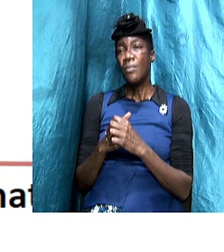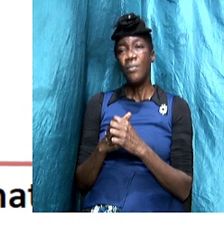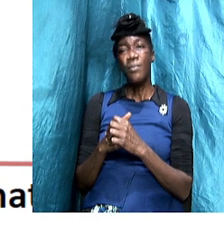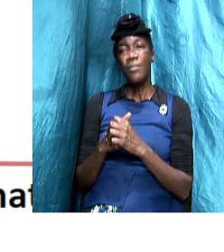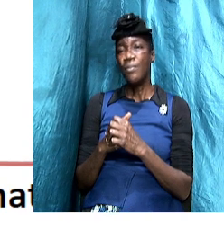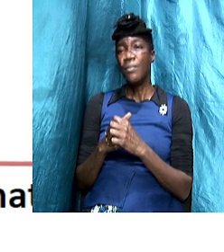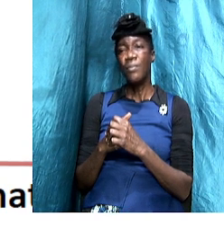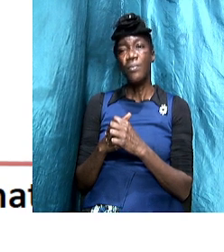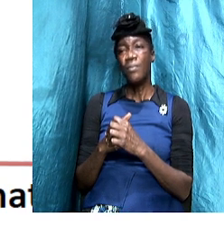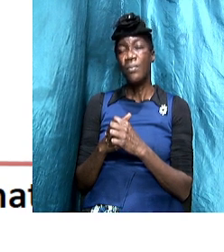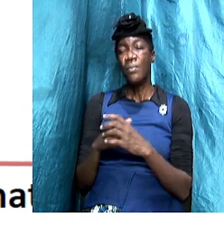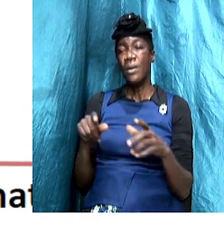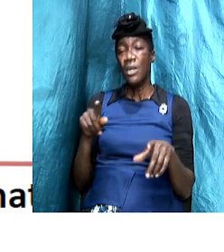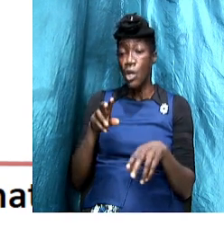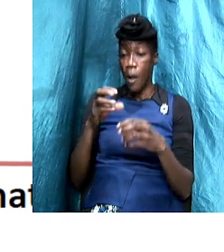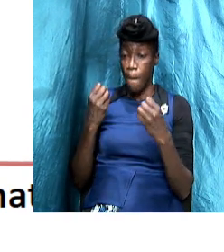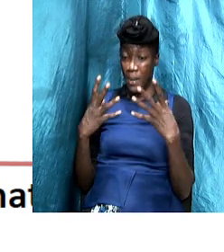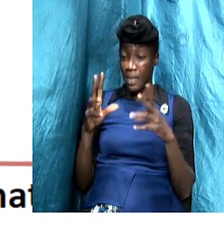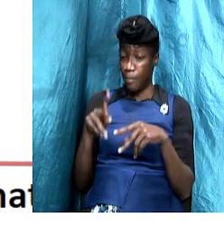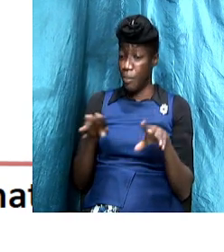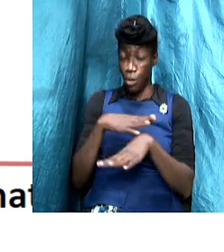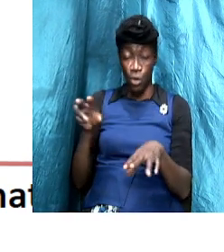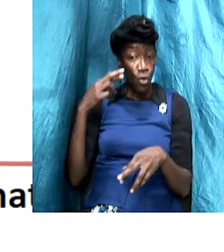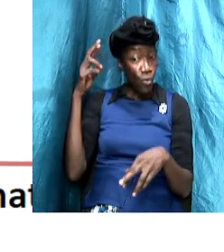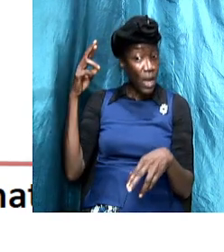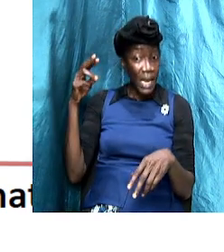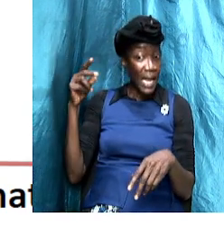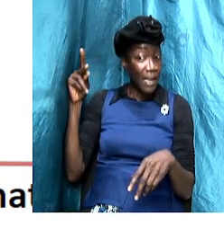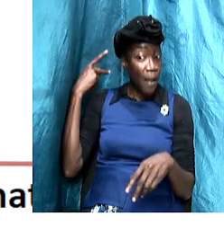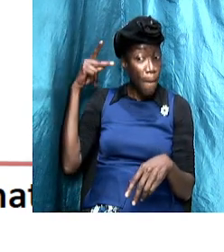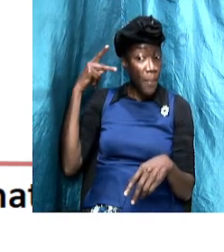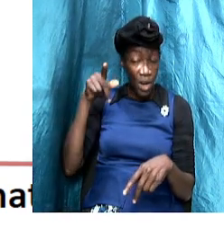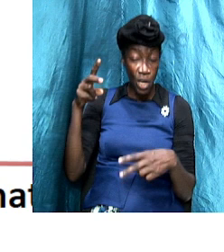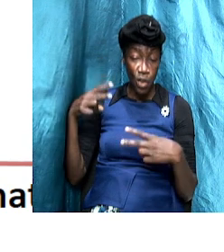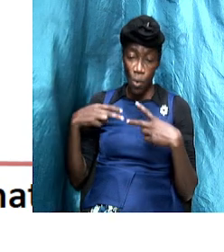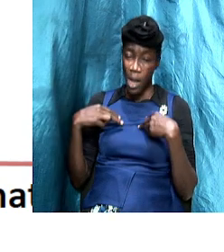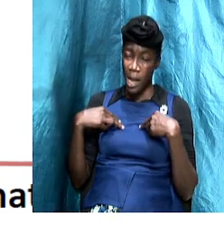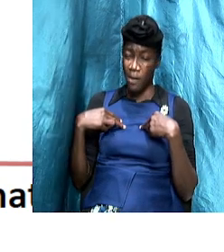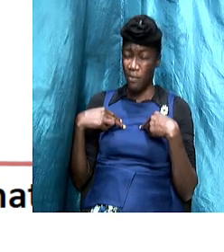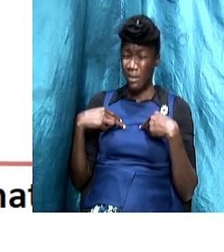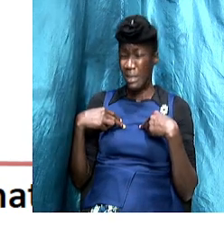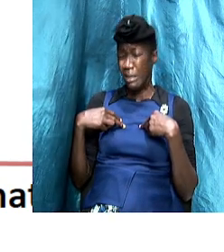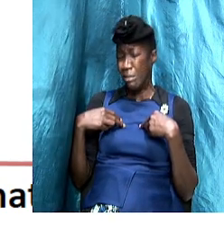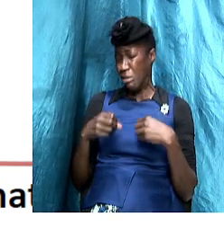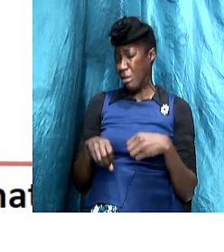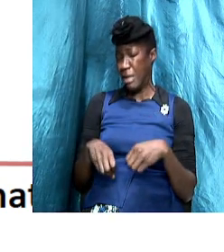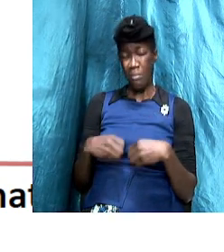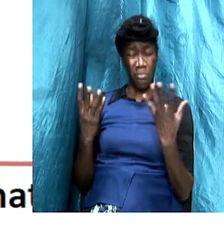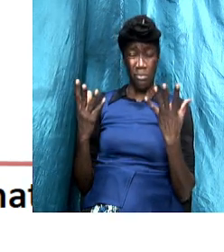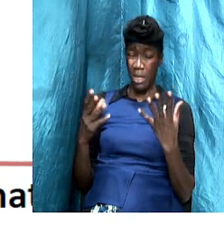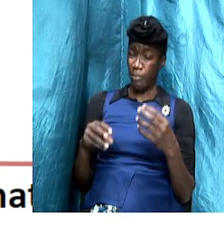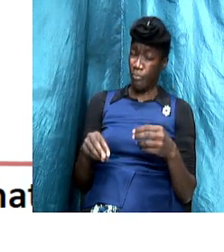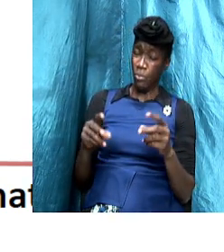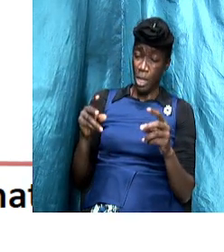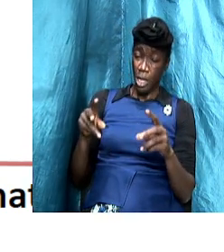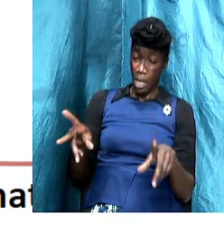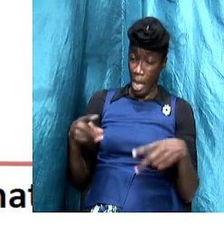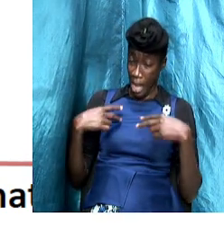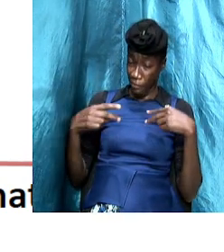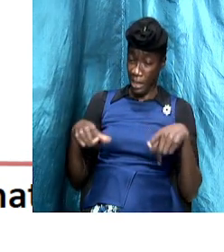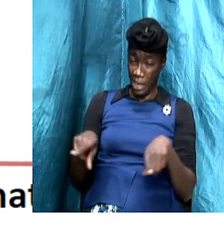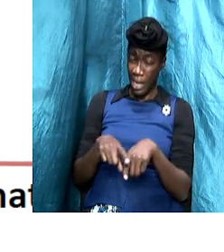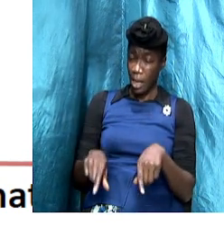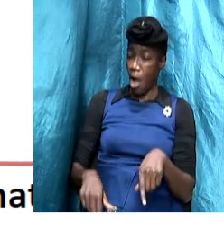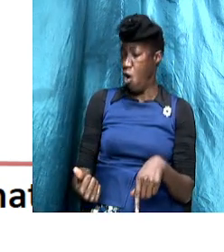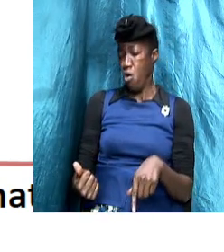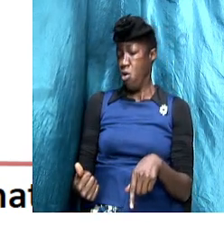Amen. A lot of us don't realize the pearl that we have. And therefore we treat it like it's a stone, like a normal stone. But what we